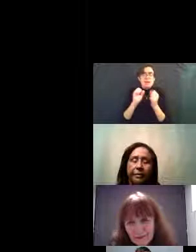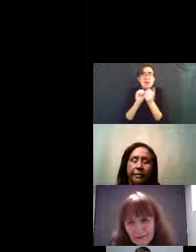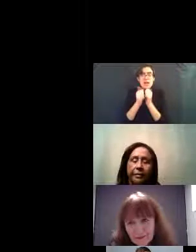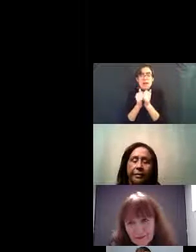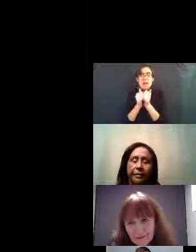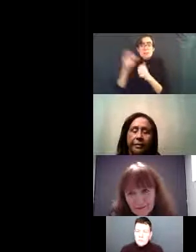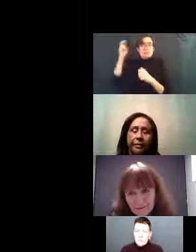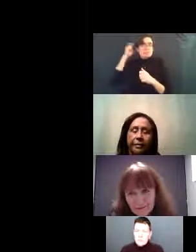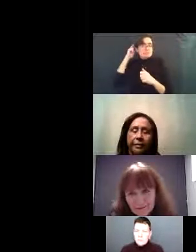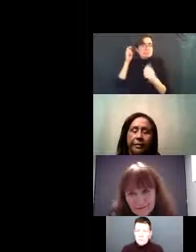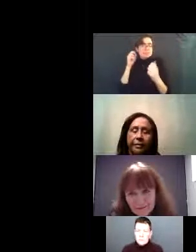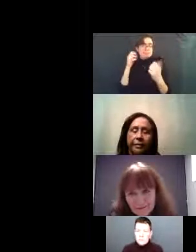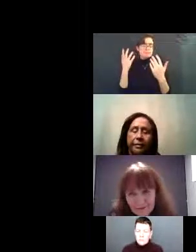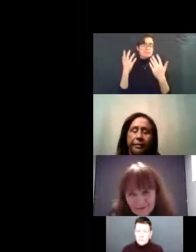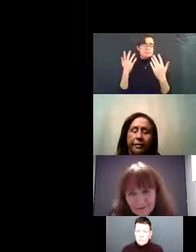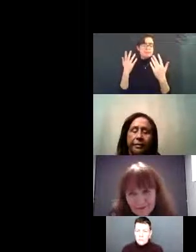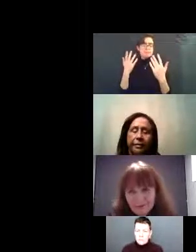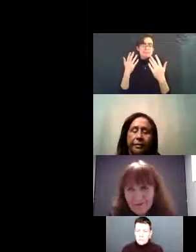still hear productively.